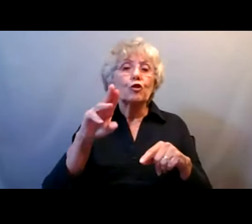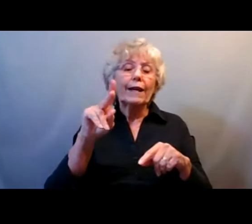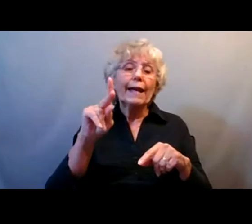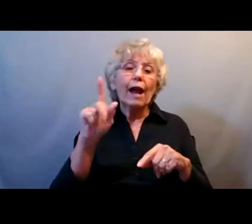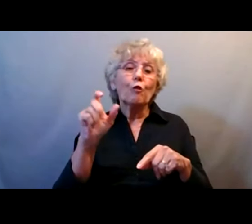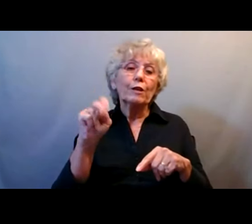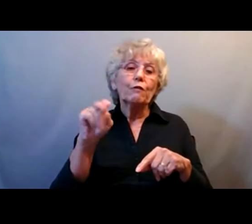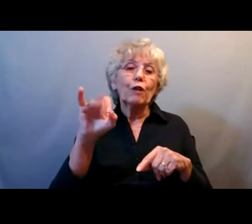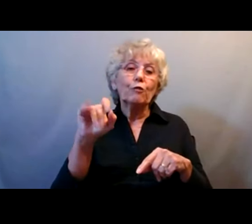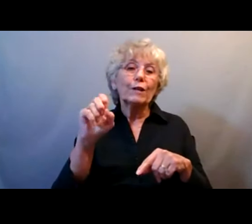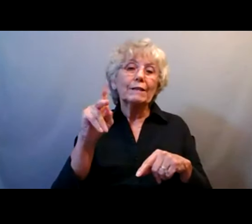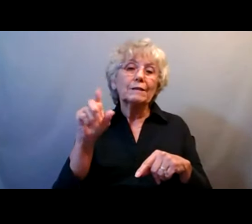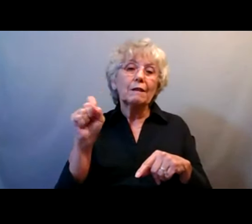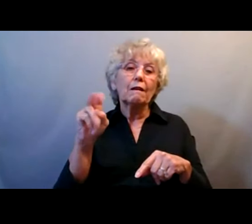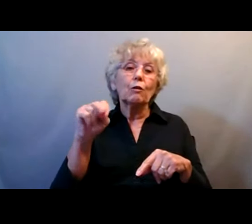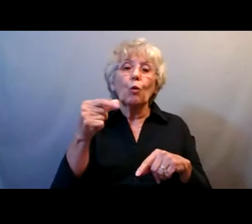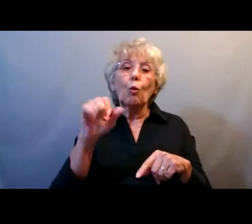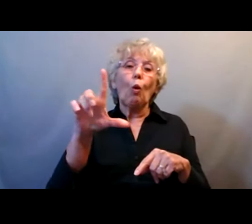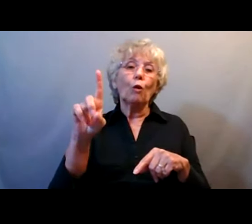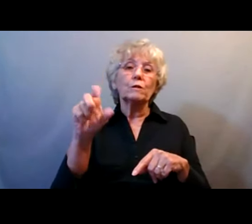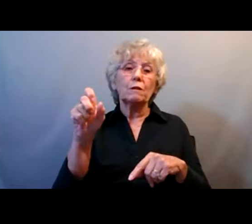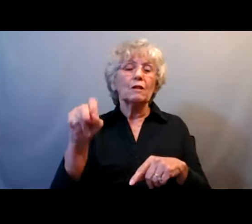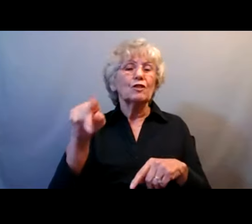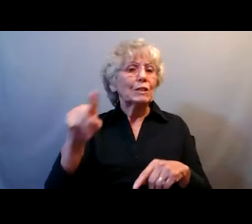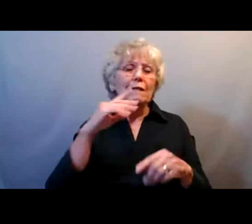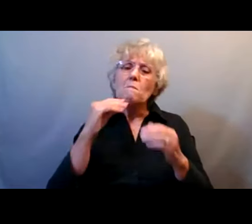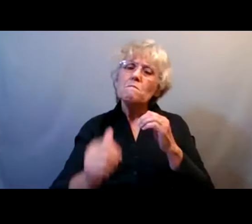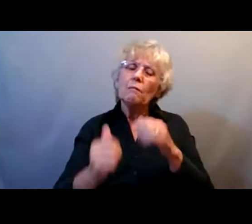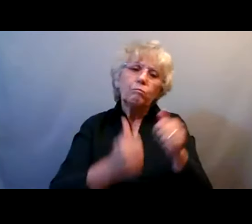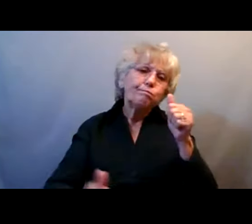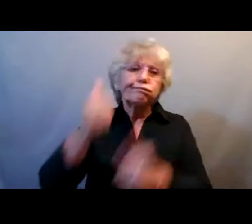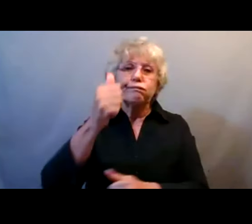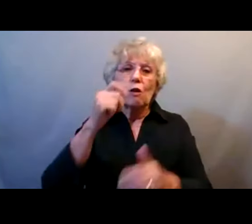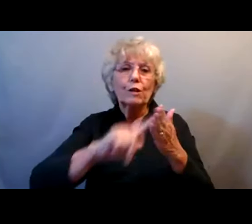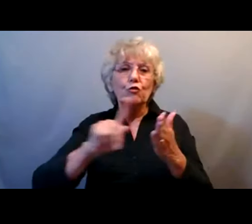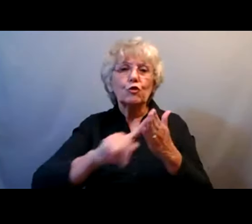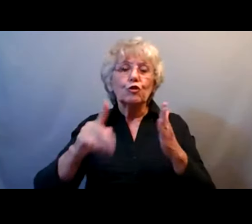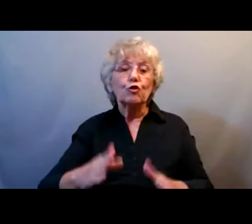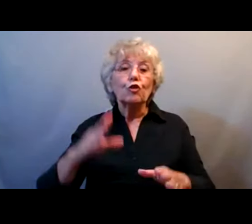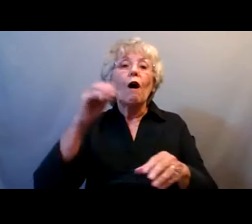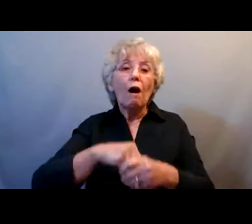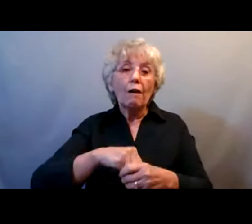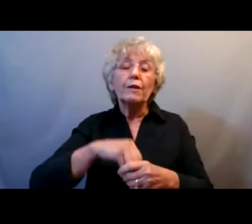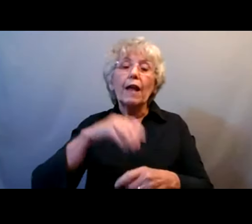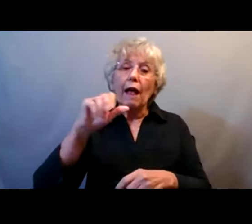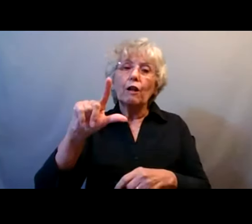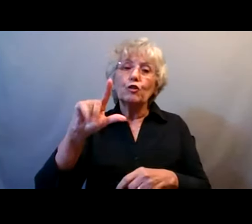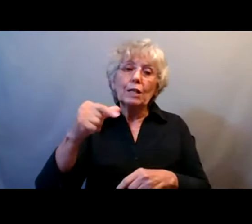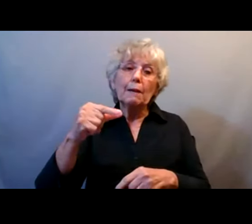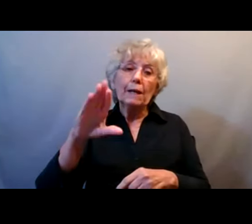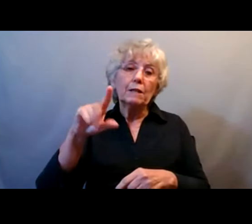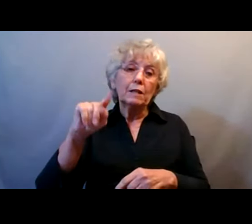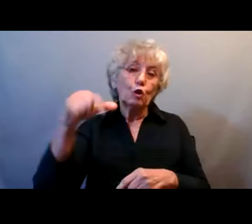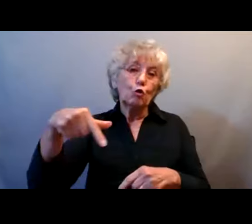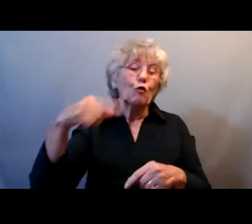Fredrickson-Goldson, who's really the preeminent researcher on LGBTQ aging nationally, that when an